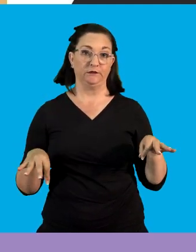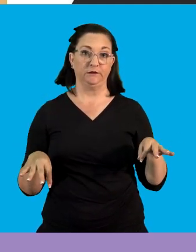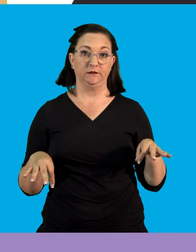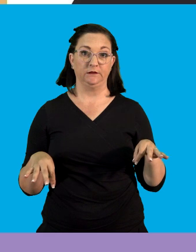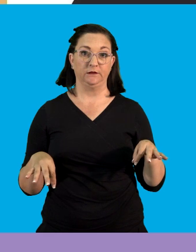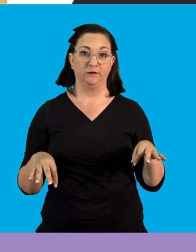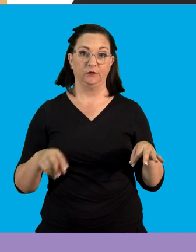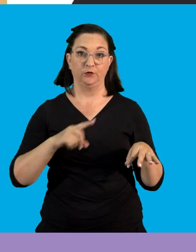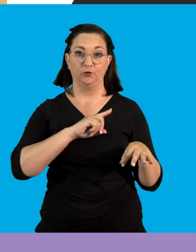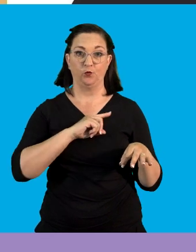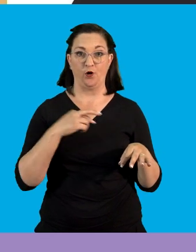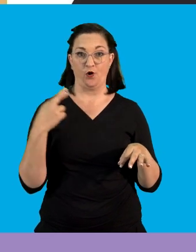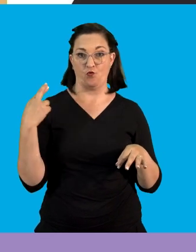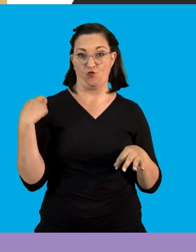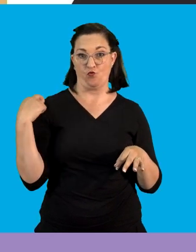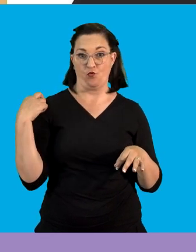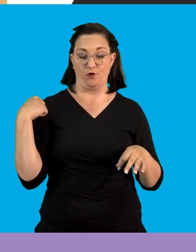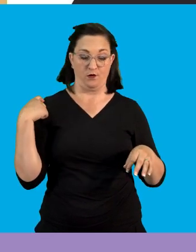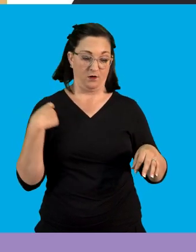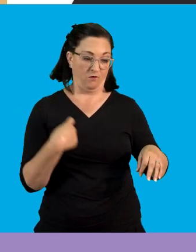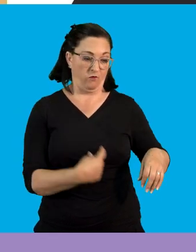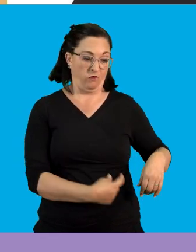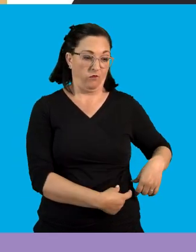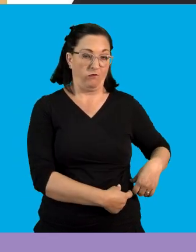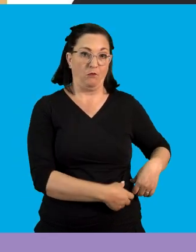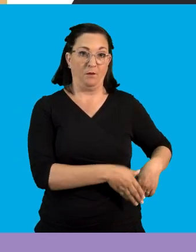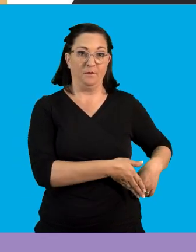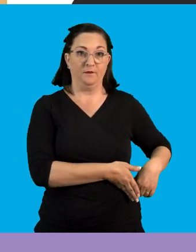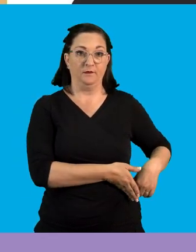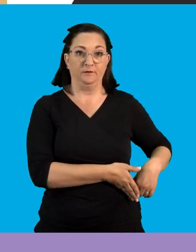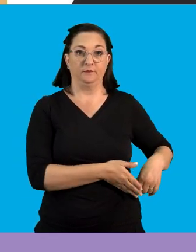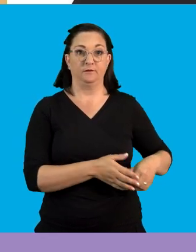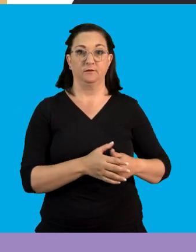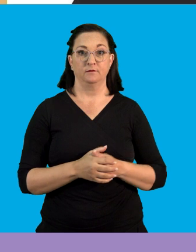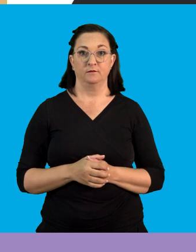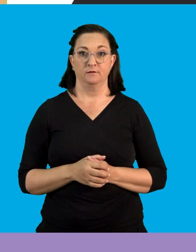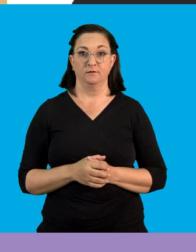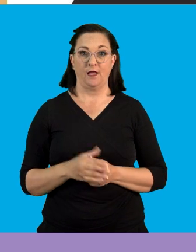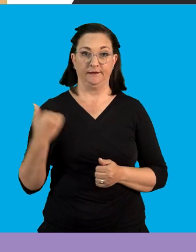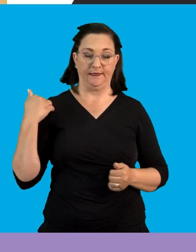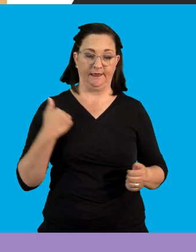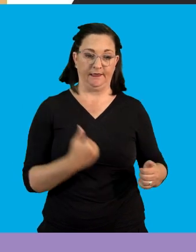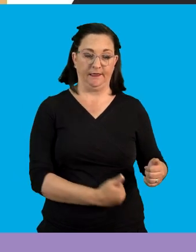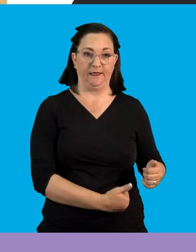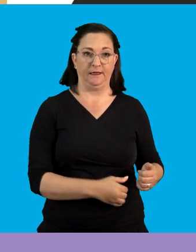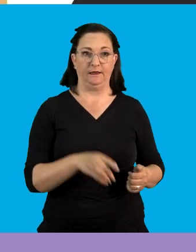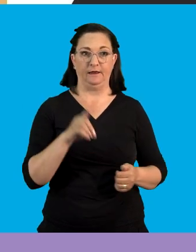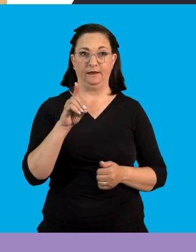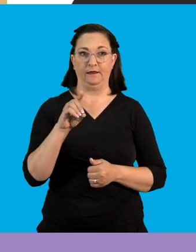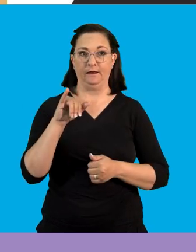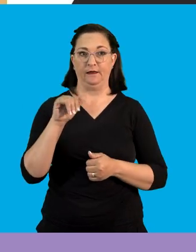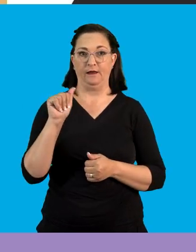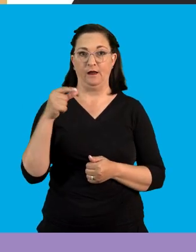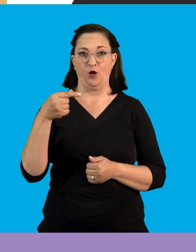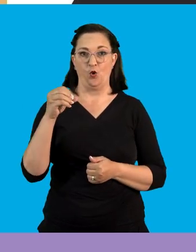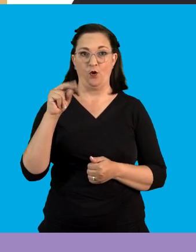beauty pageant belt, which starts from the right shoulder down to the left-hand side of the body. So that would be a